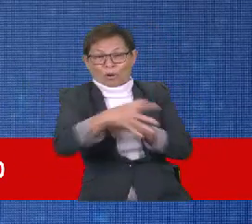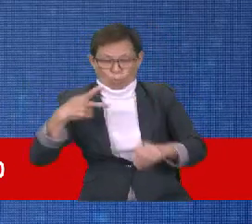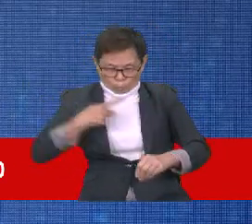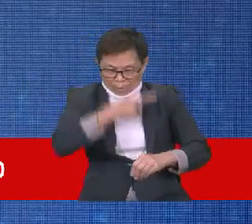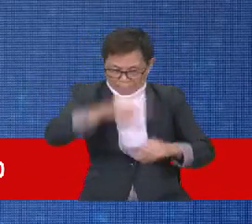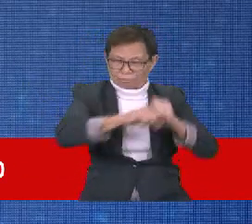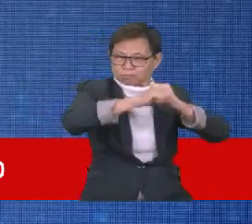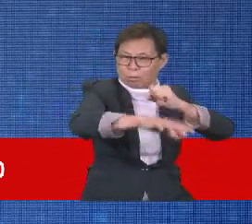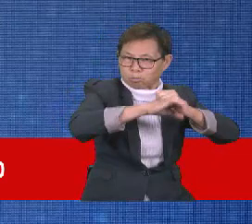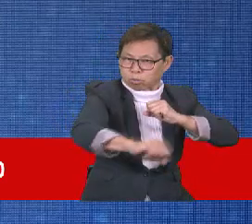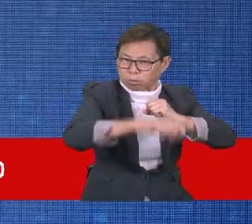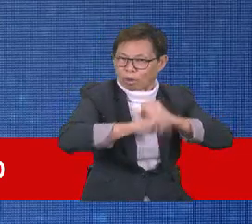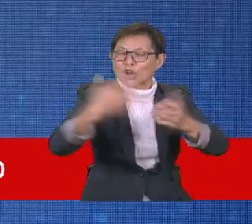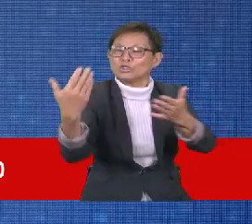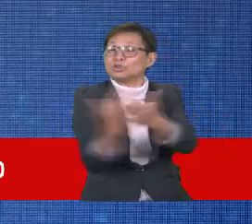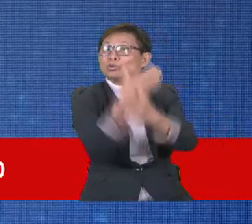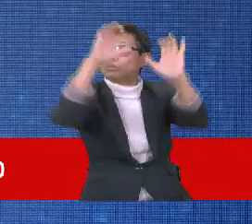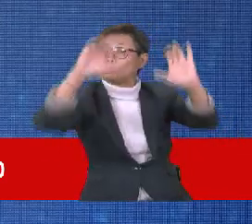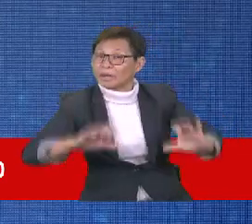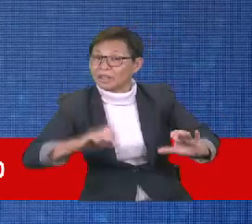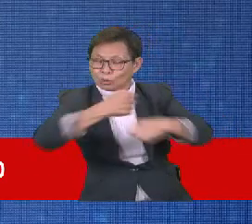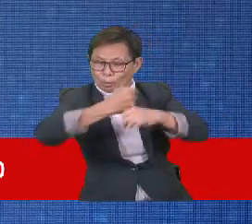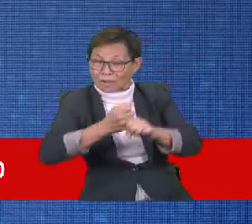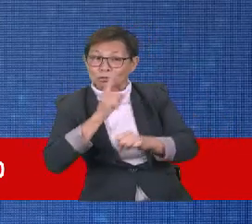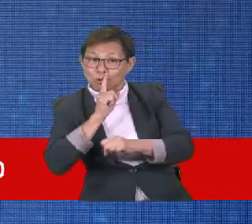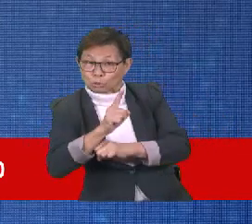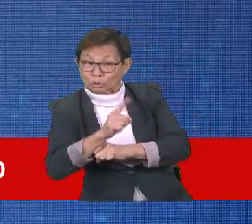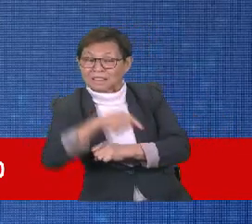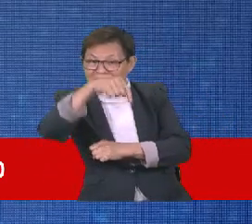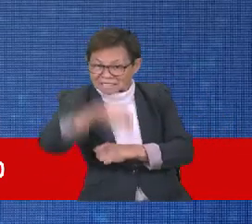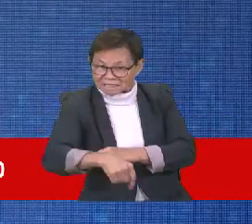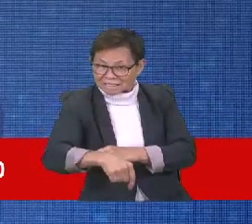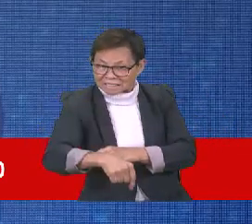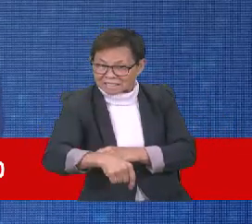promote, suggest new mechanisms to make sure that these